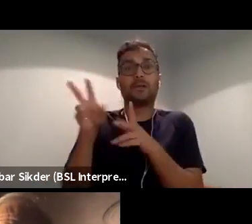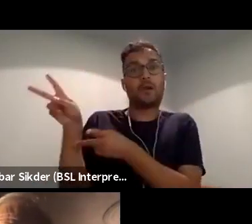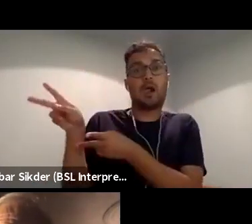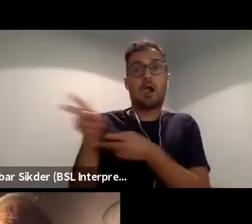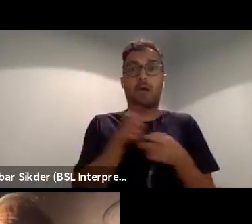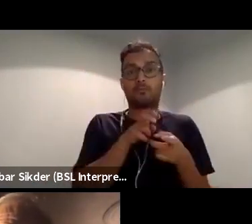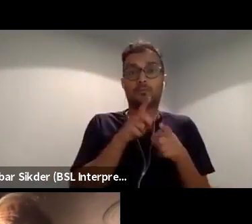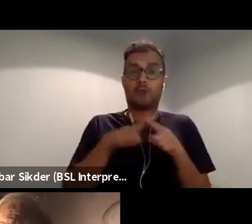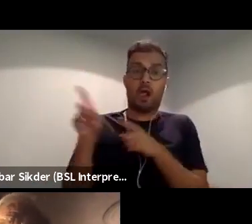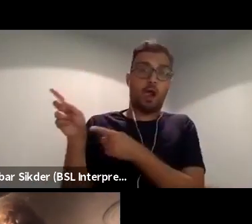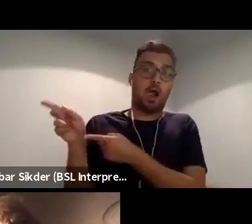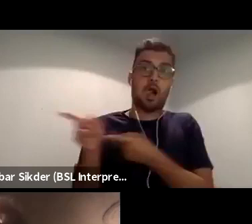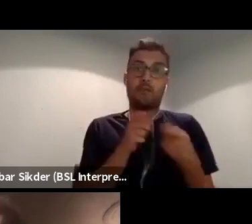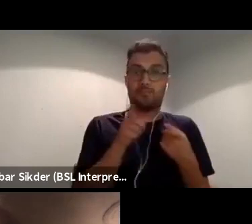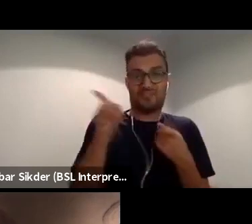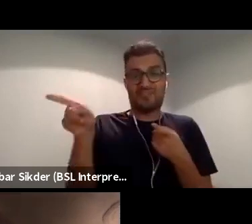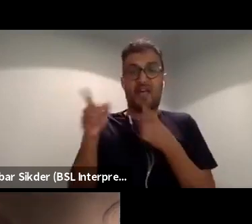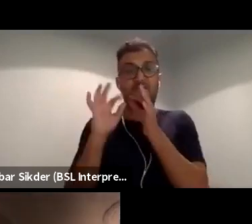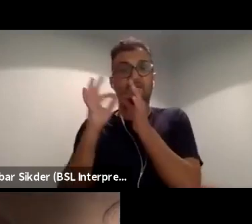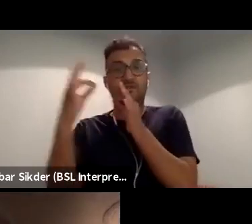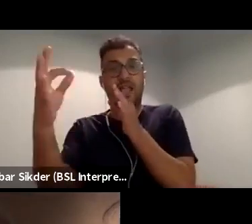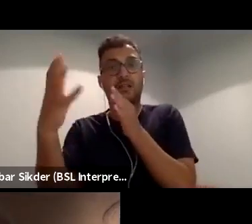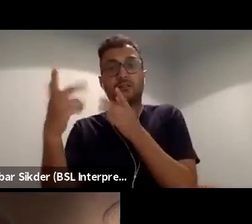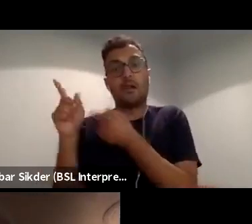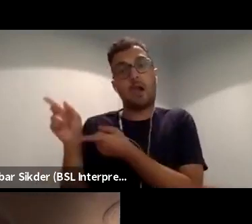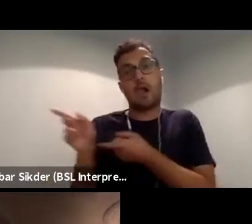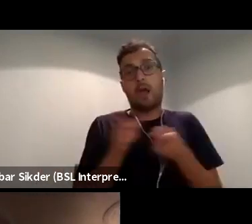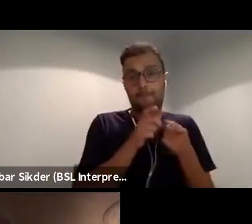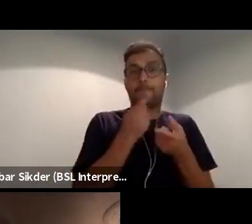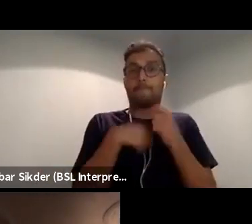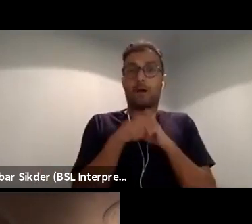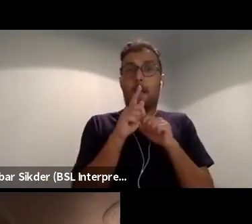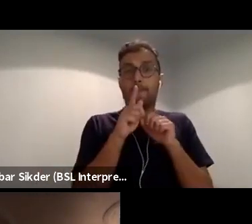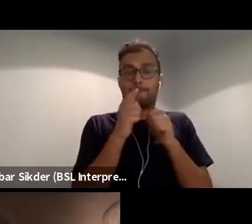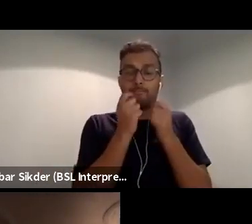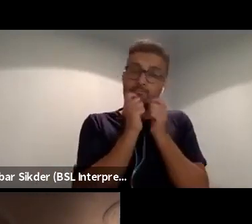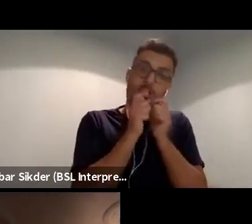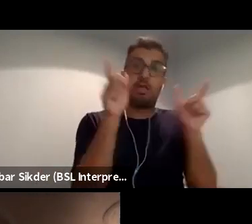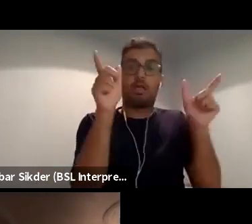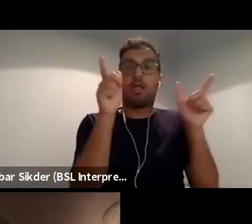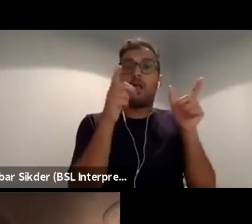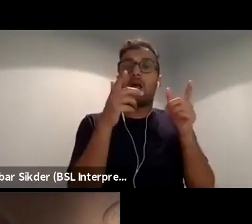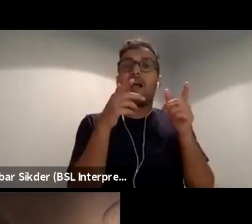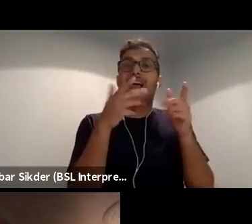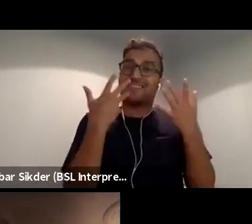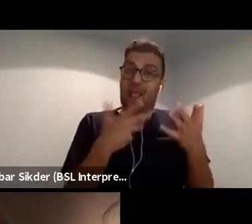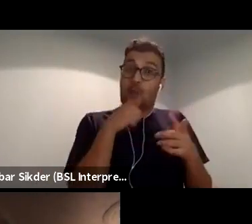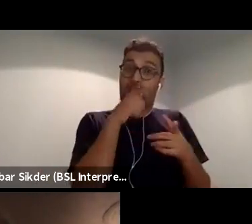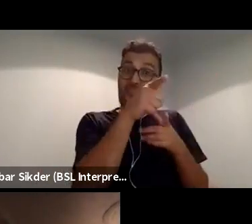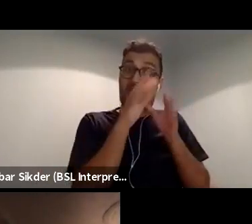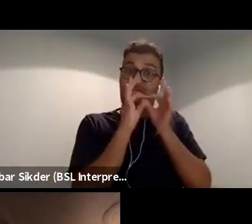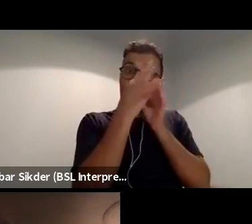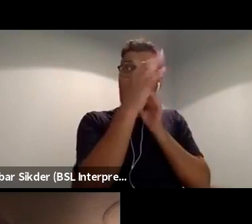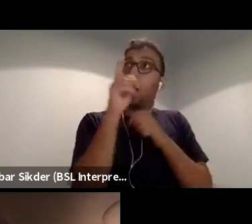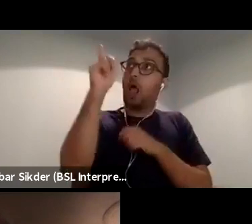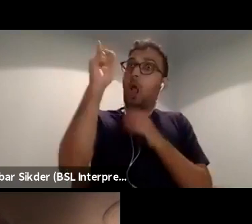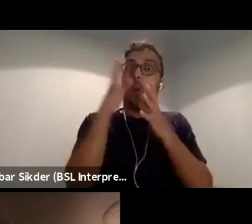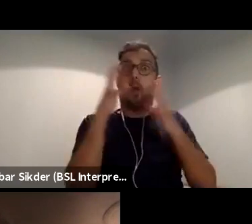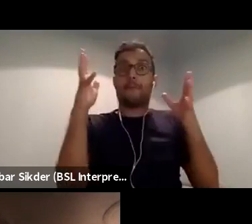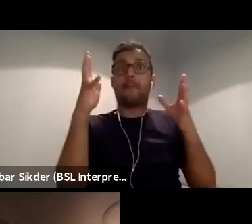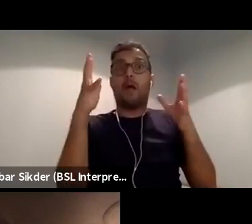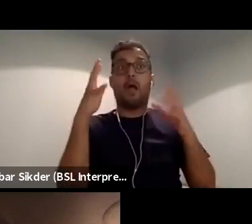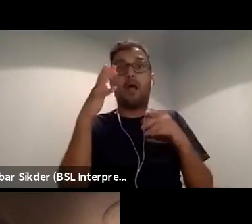to, to move away from the idea that this is a terrorist phrase and the terrorists own this, the takbir,